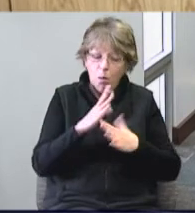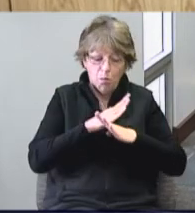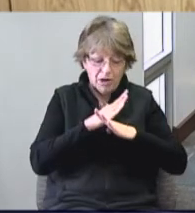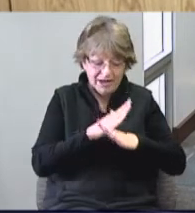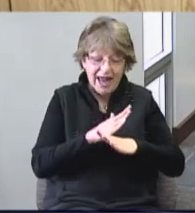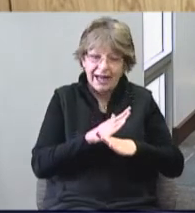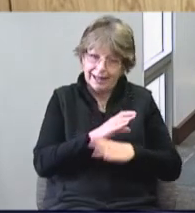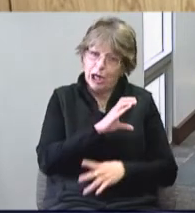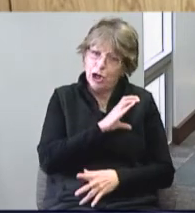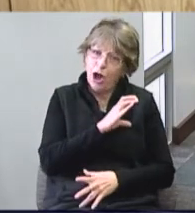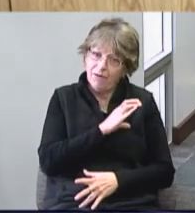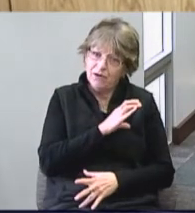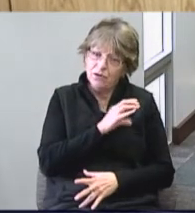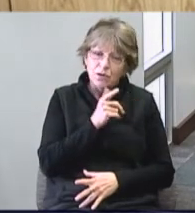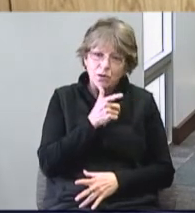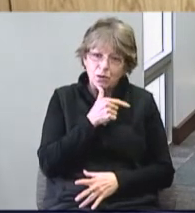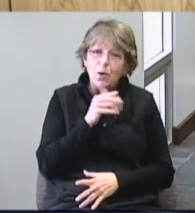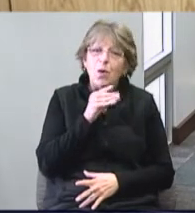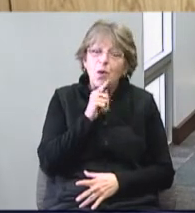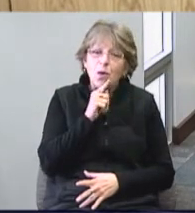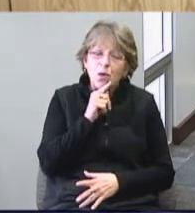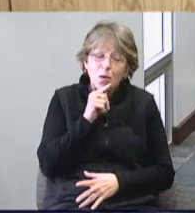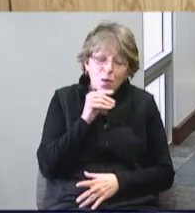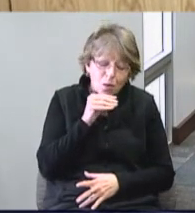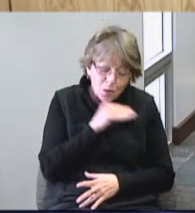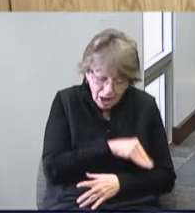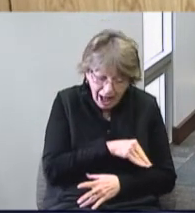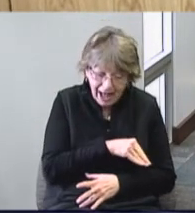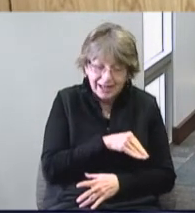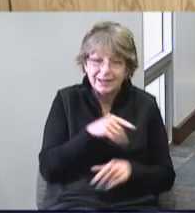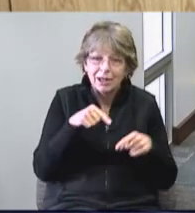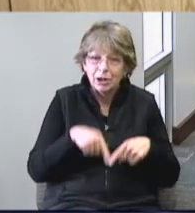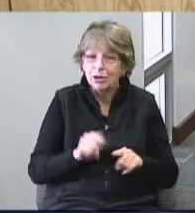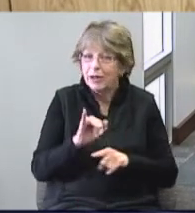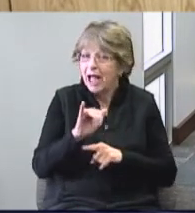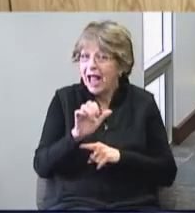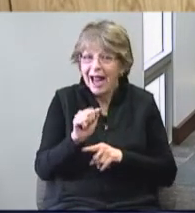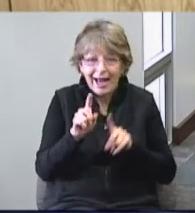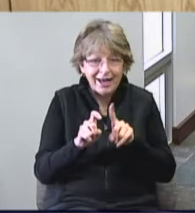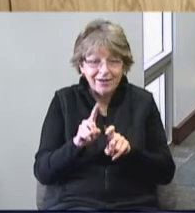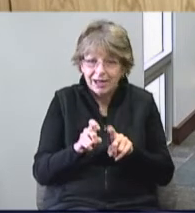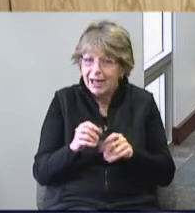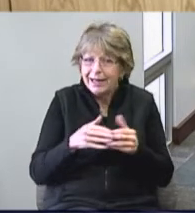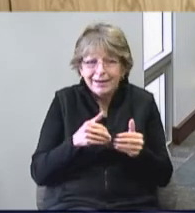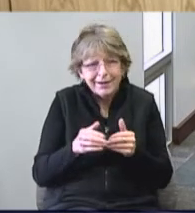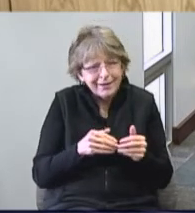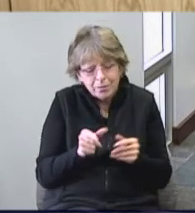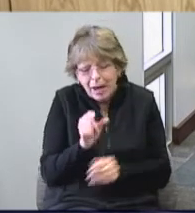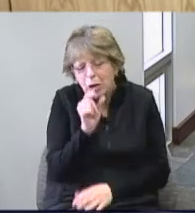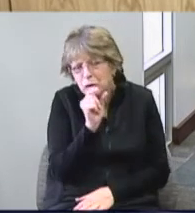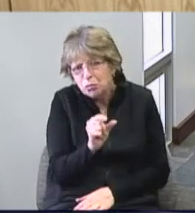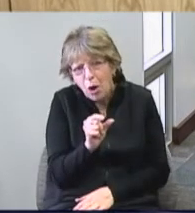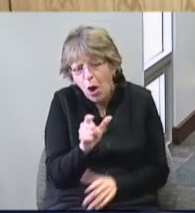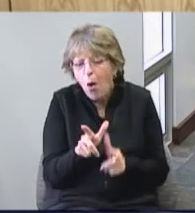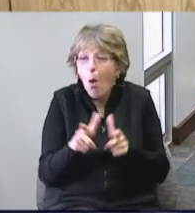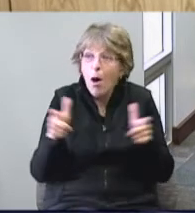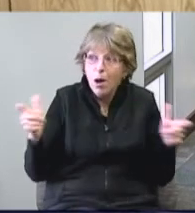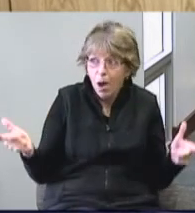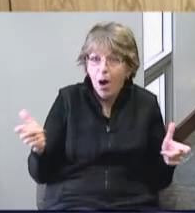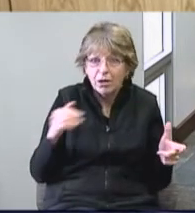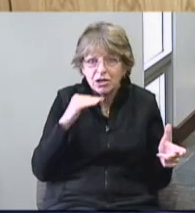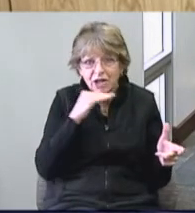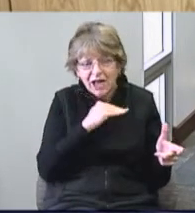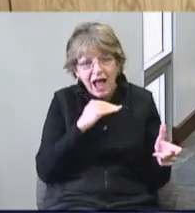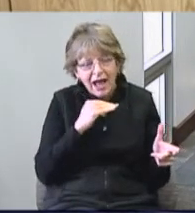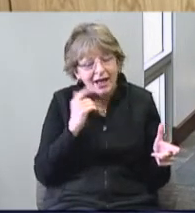an officer who lies during an internal affairs investigation, regardless of how small or large the lie may be, then I